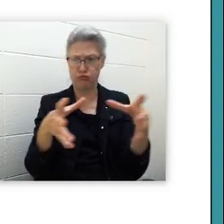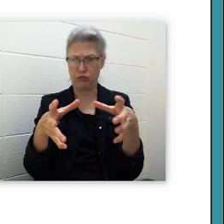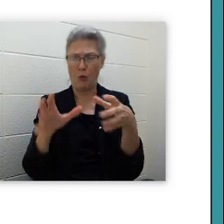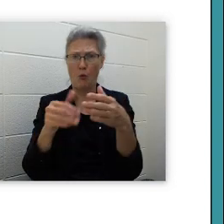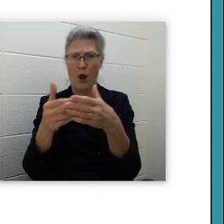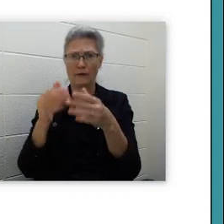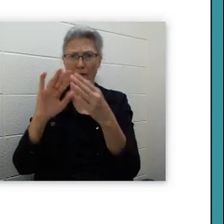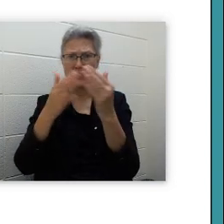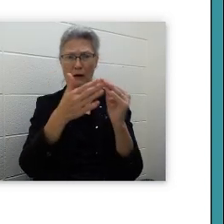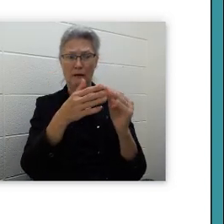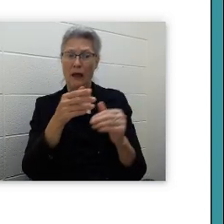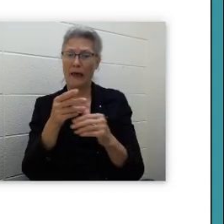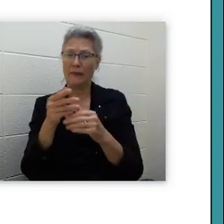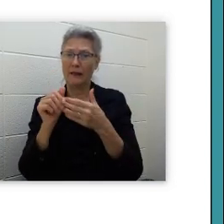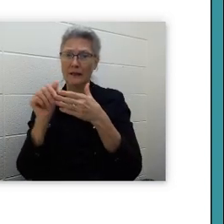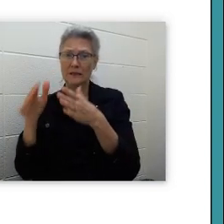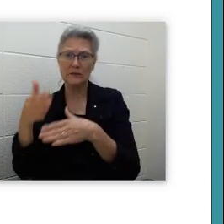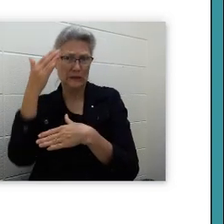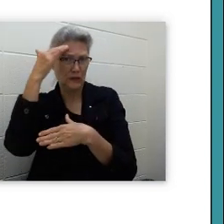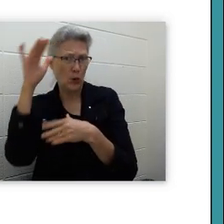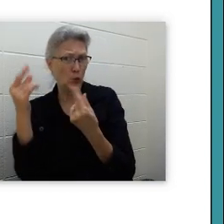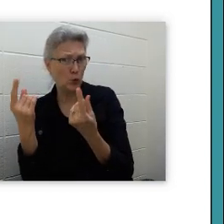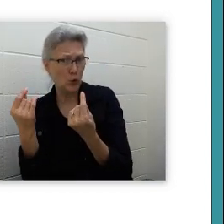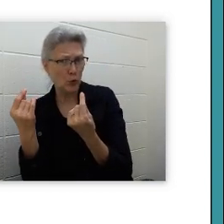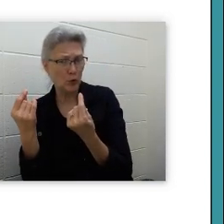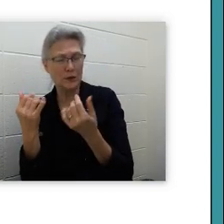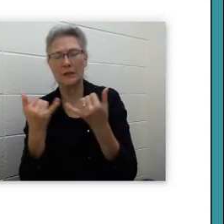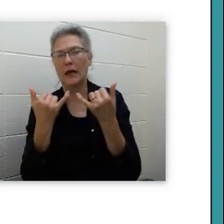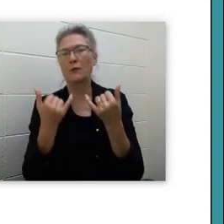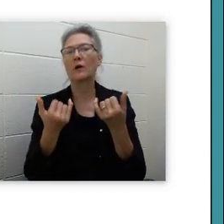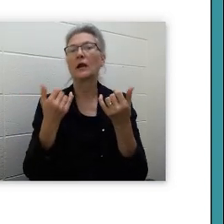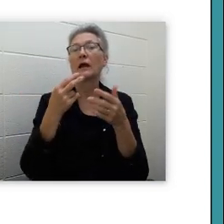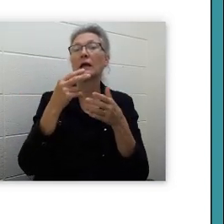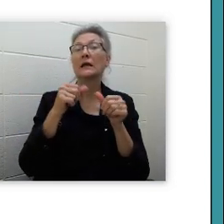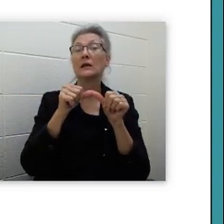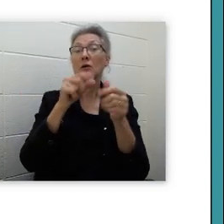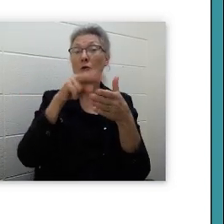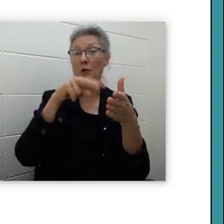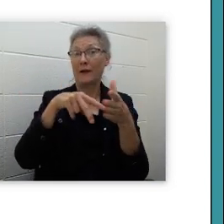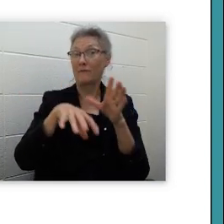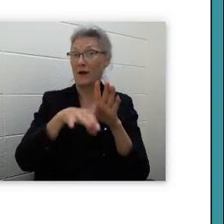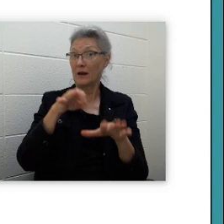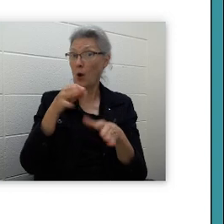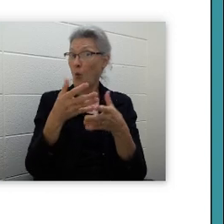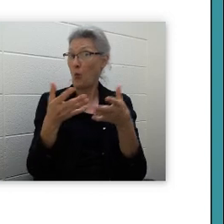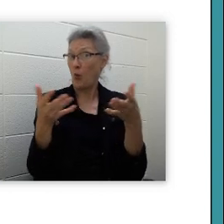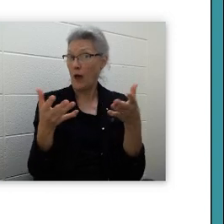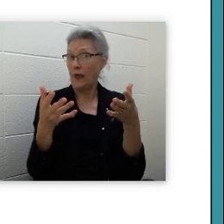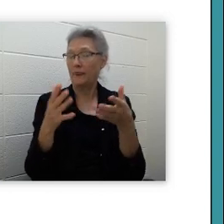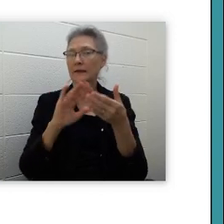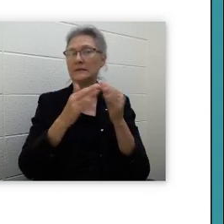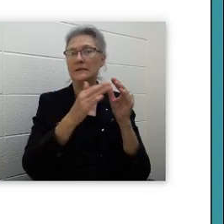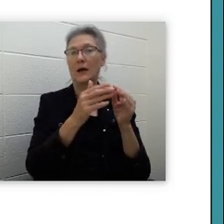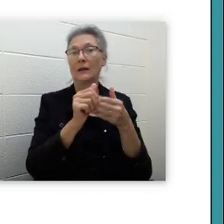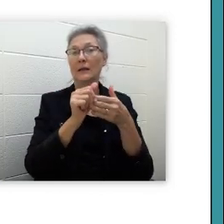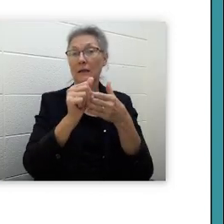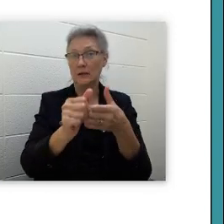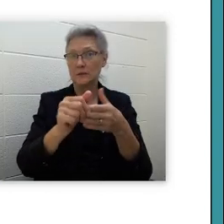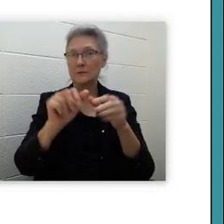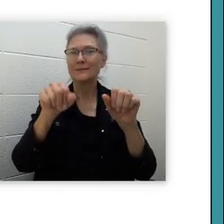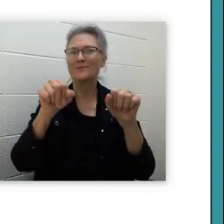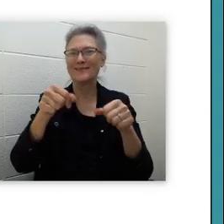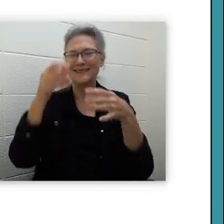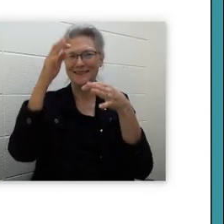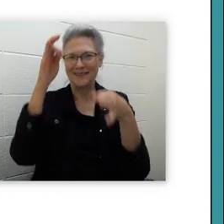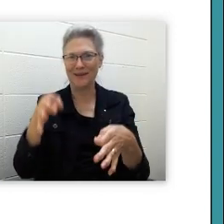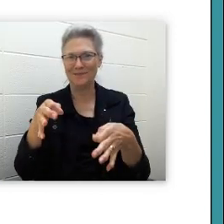Well, today we're going to finish that story, or finish the excerpt, and find out what the town leaders were able to